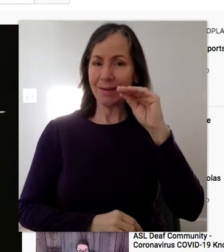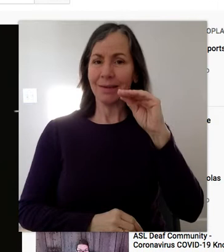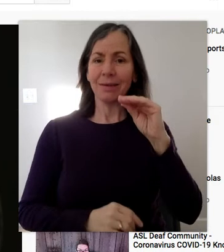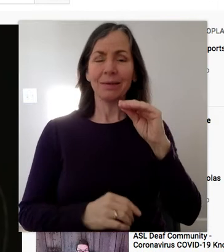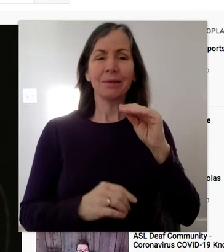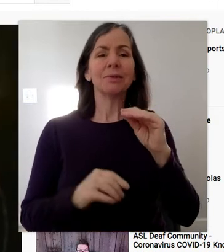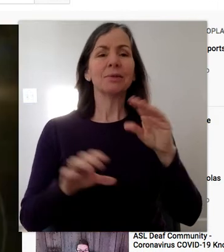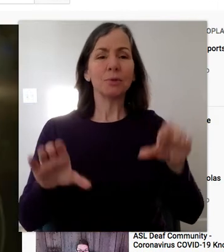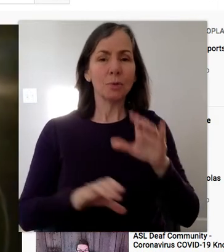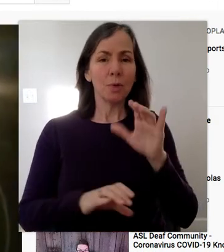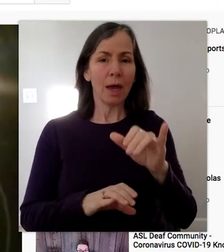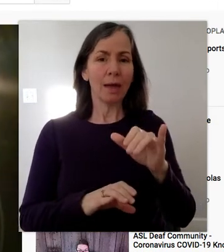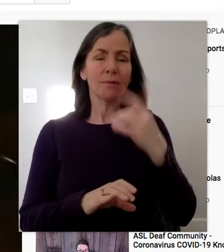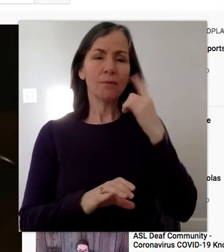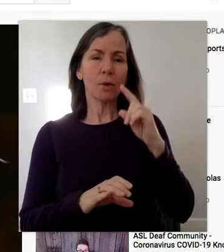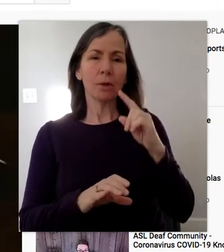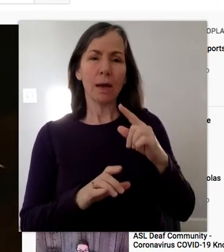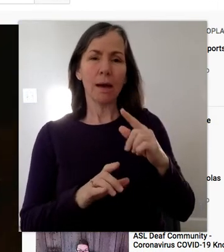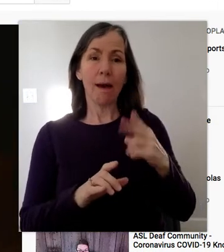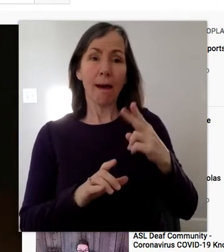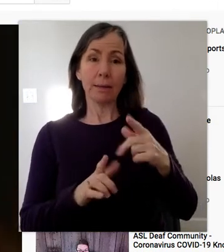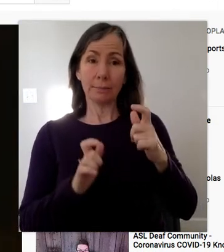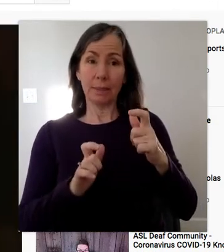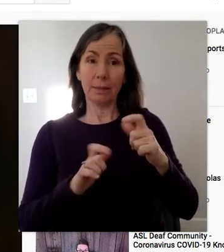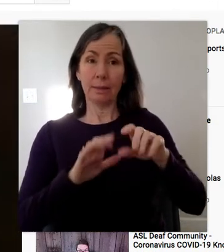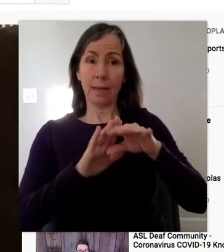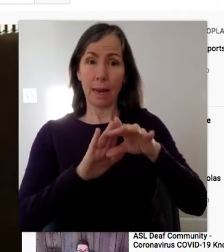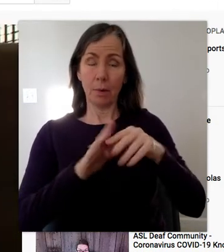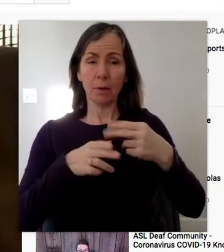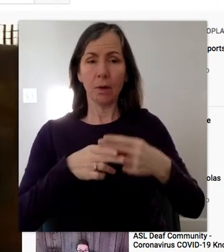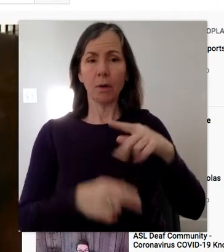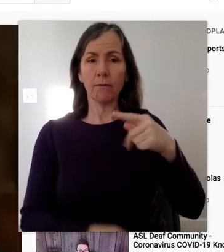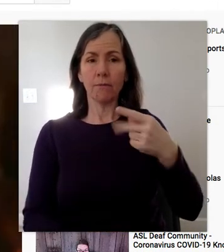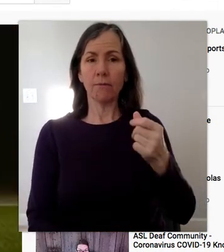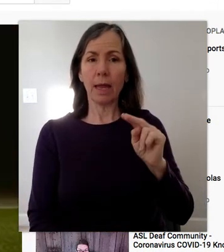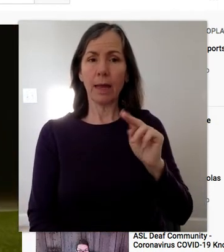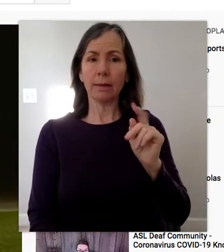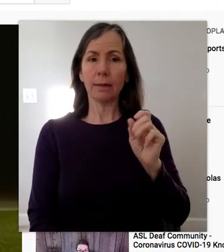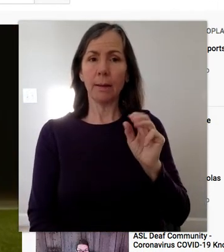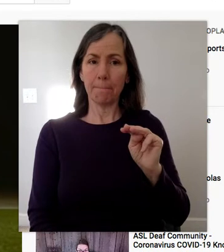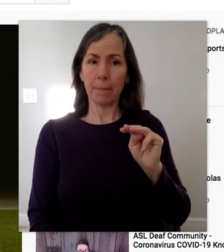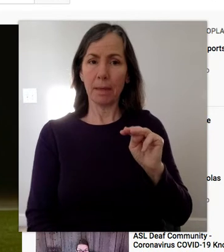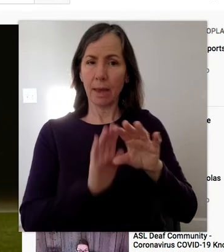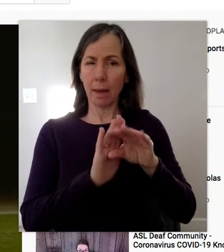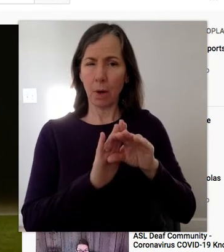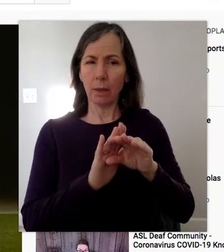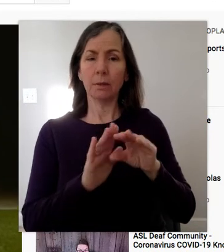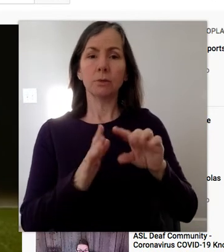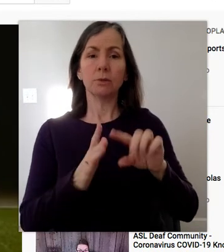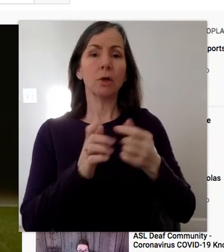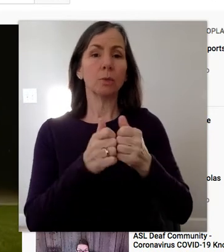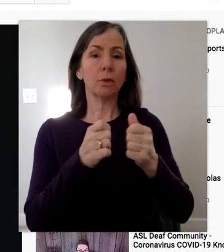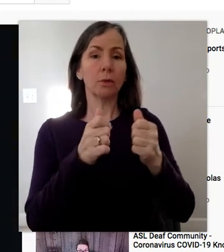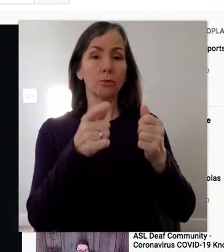called a phantom cam. It all begins with the drop. And action.